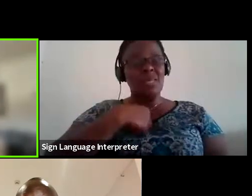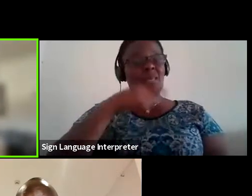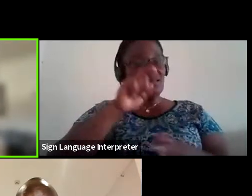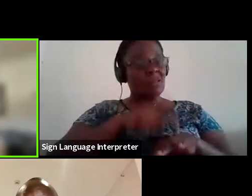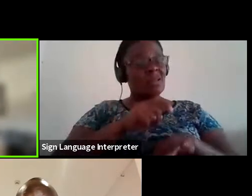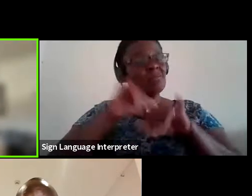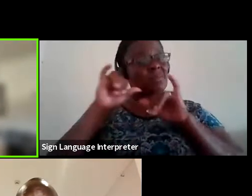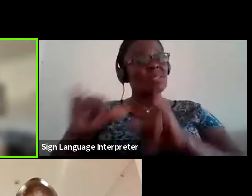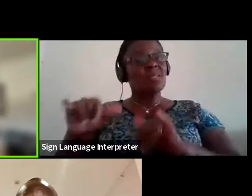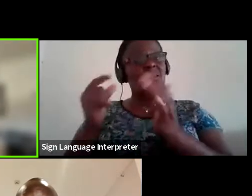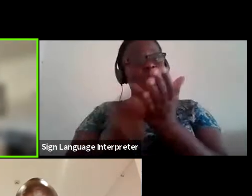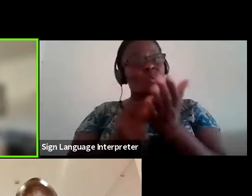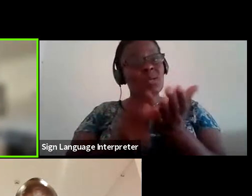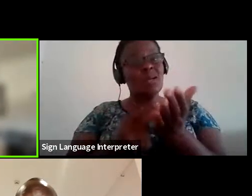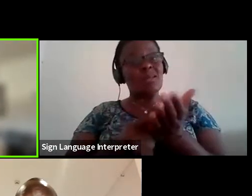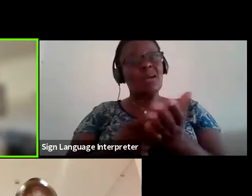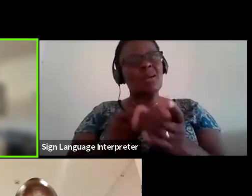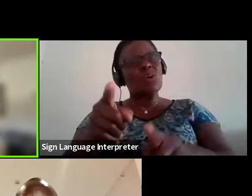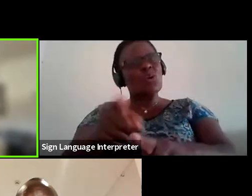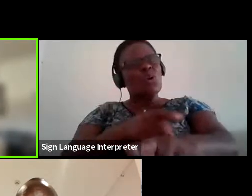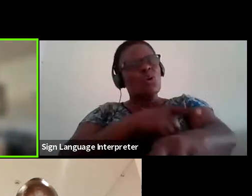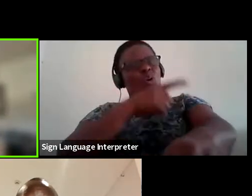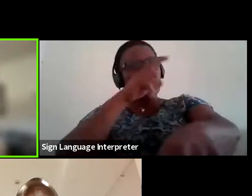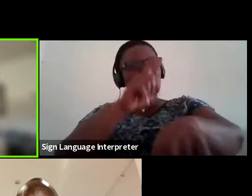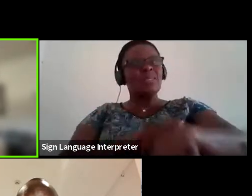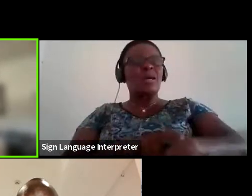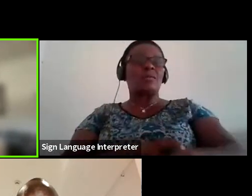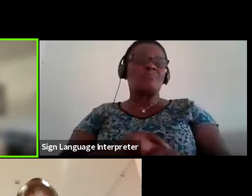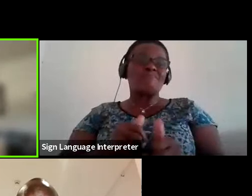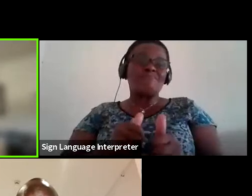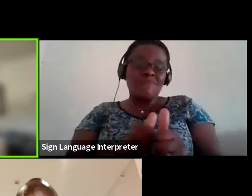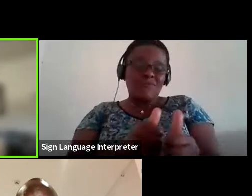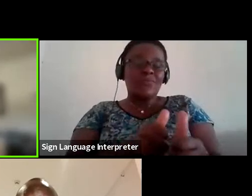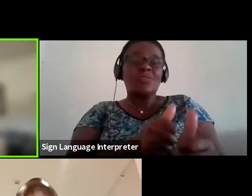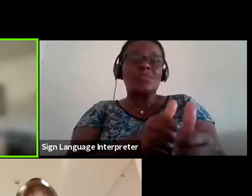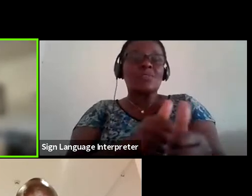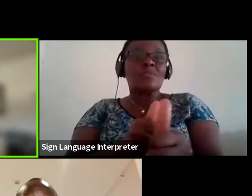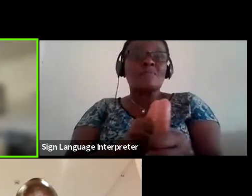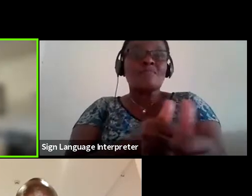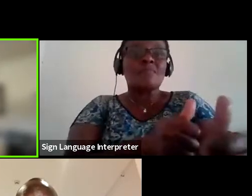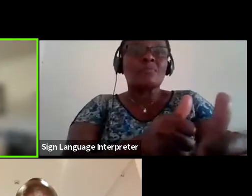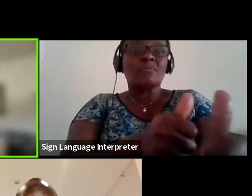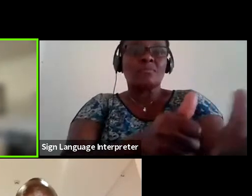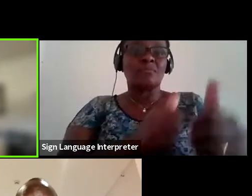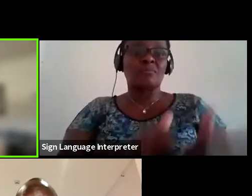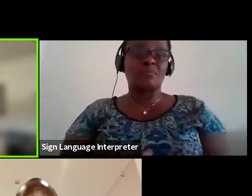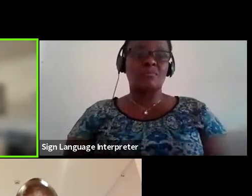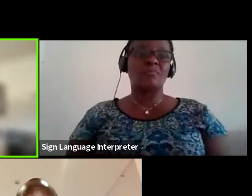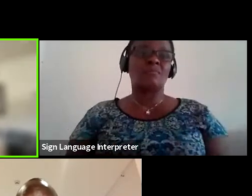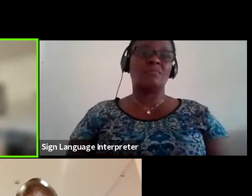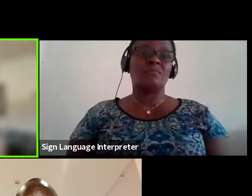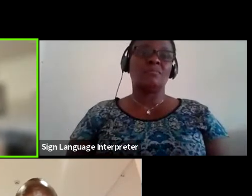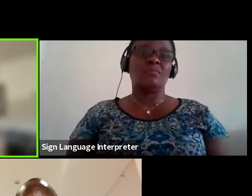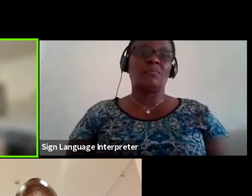very long time. And the way that you know this is that they are not sophisticated about